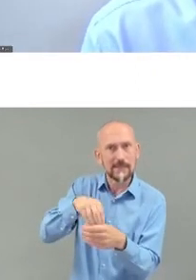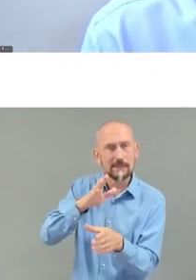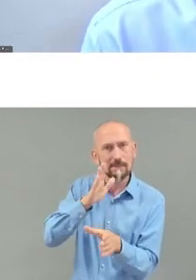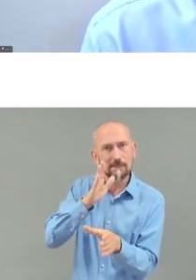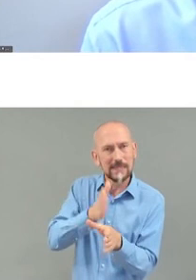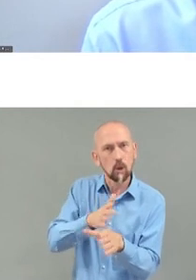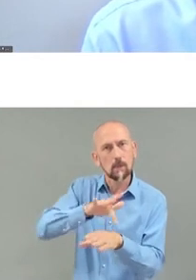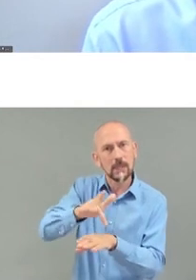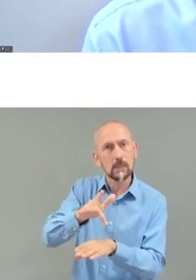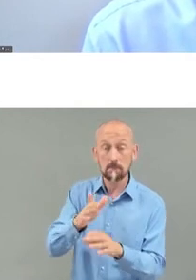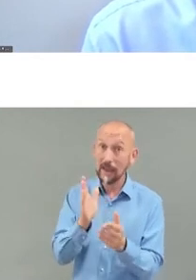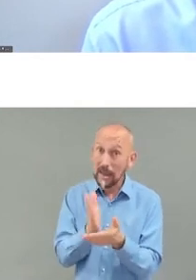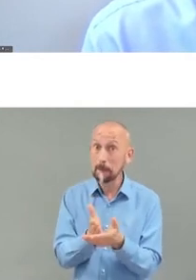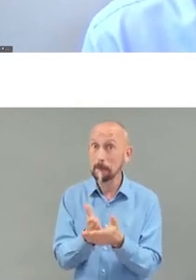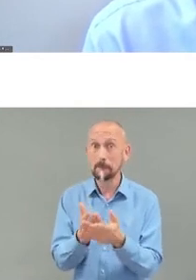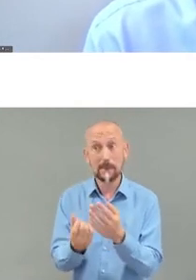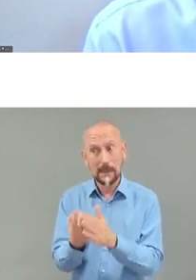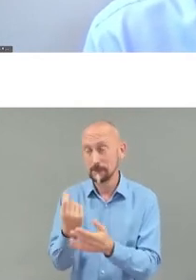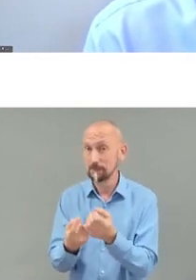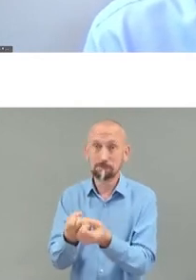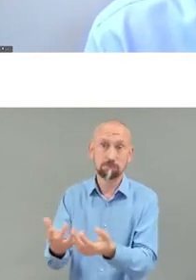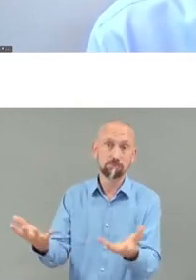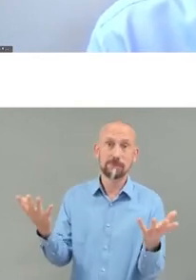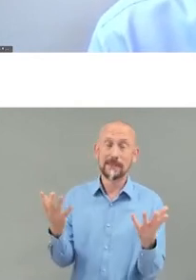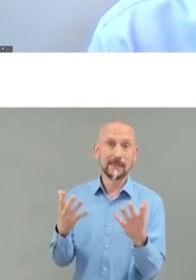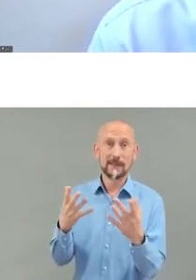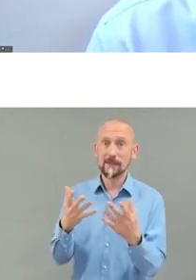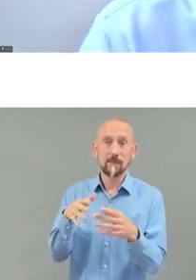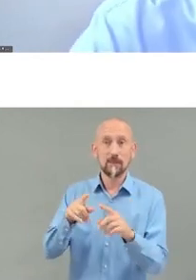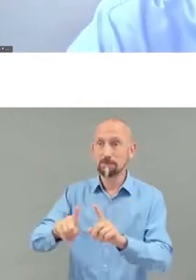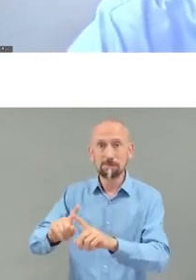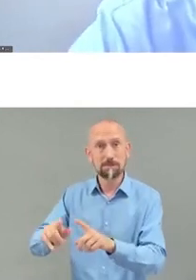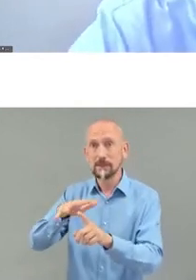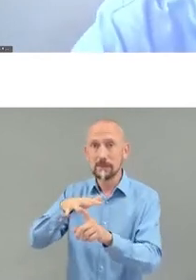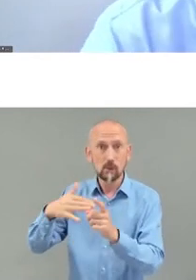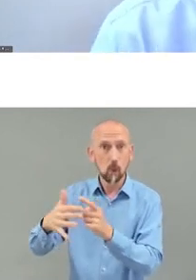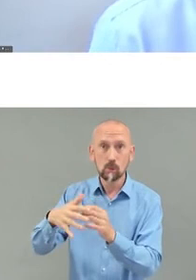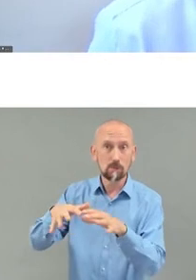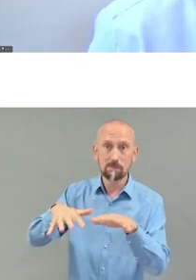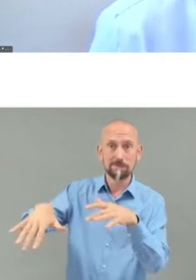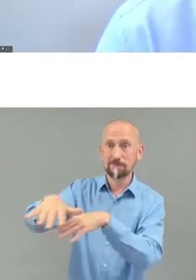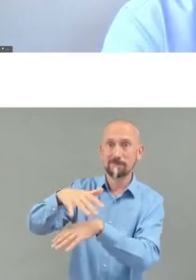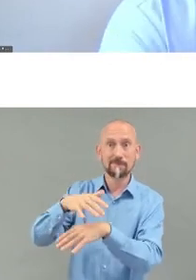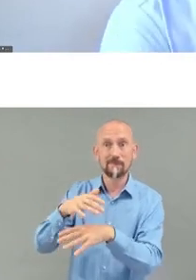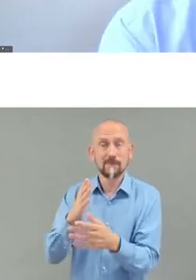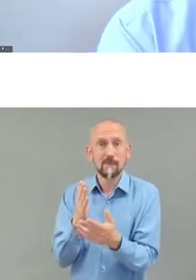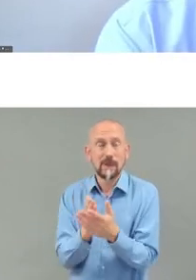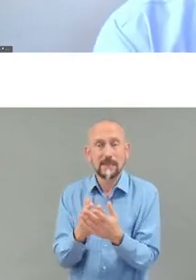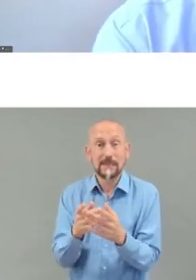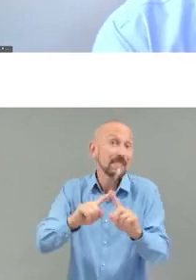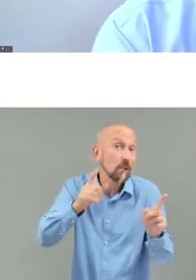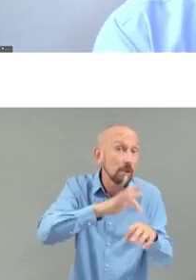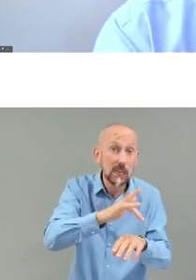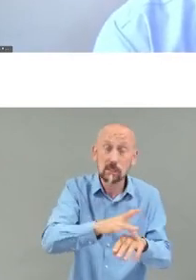in socio-demographics all over the place, you know, in other professions as well. So it's something that needs to be